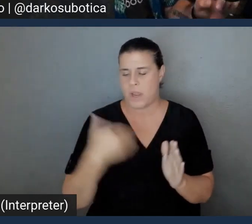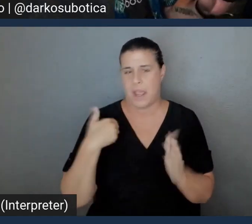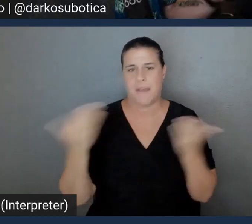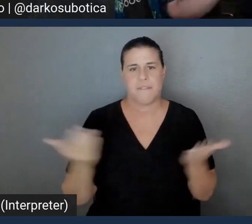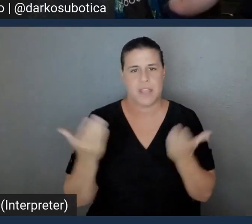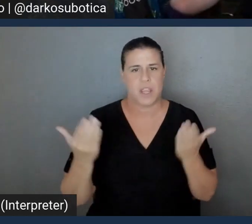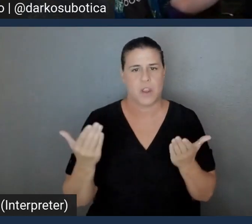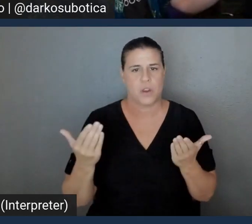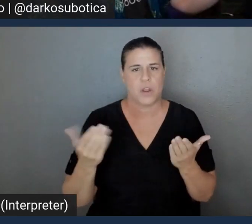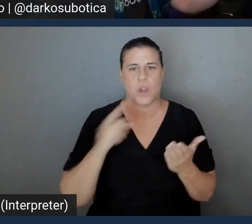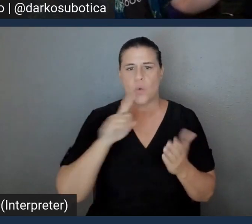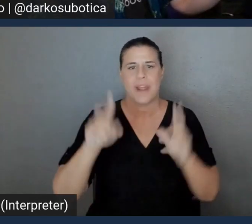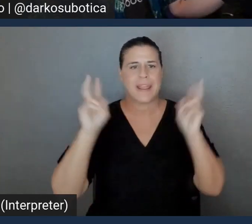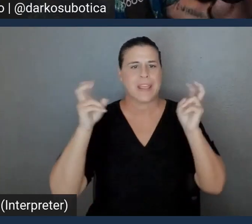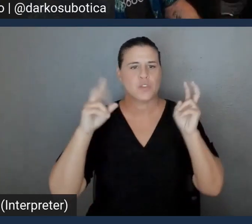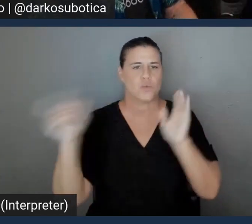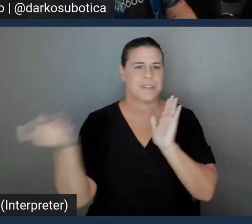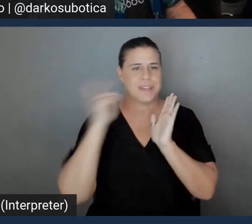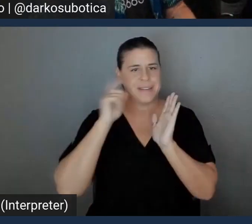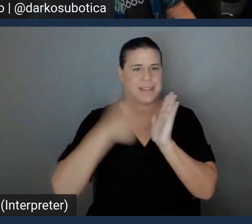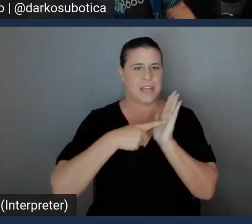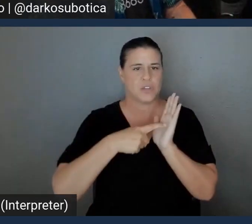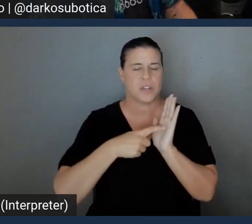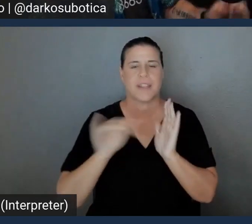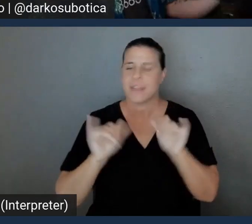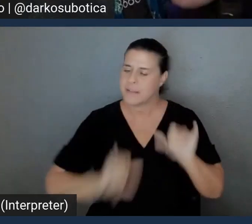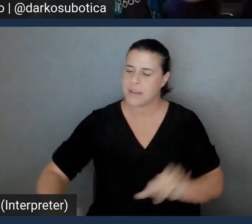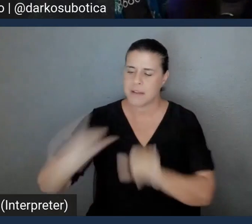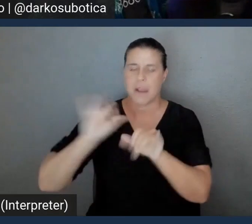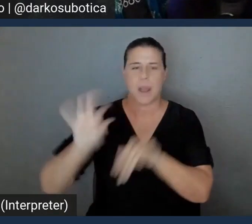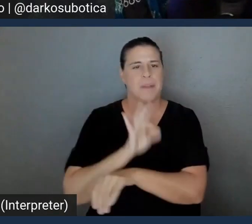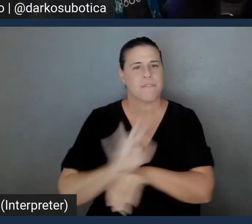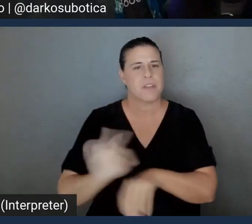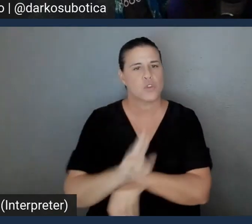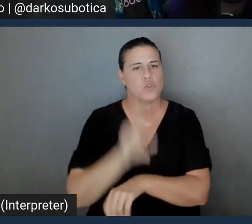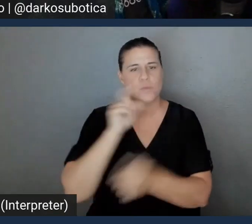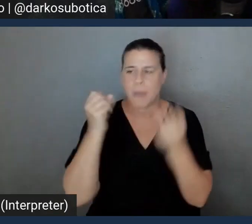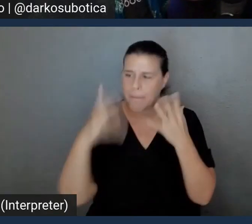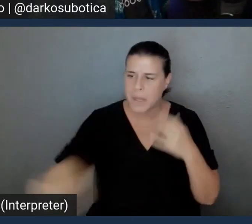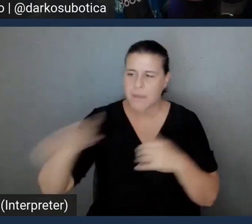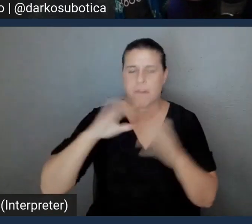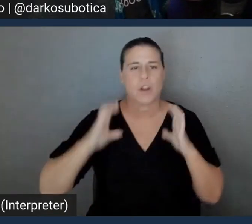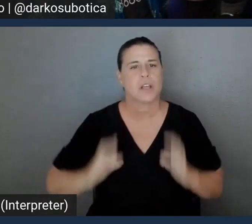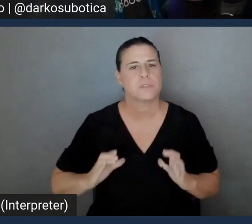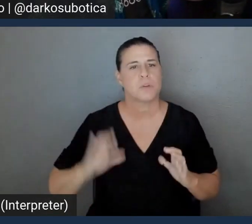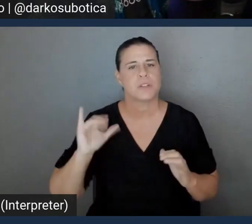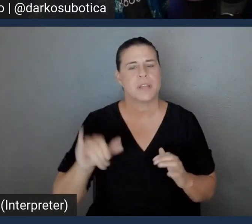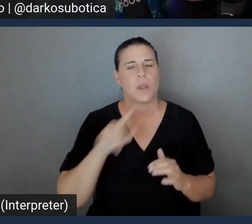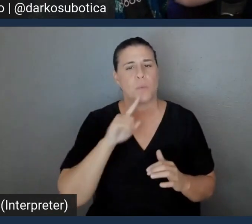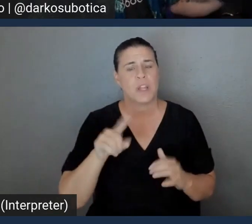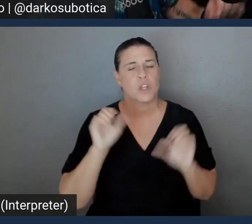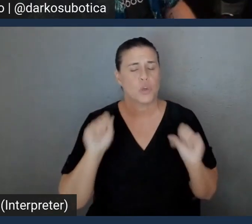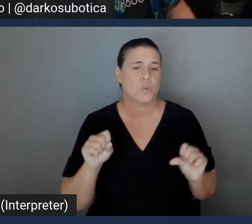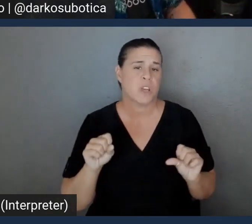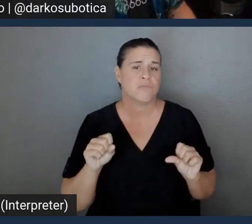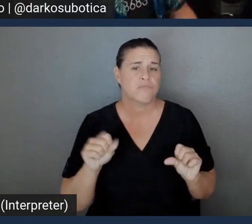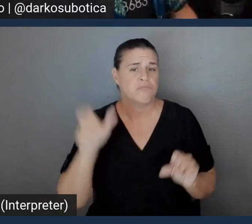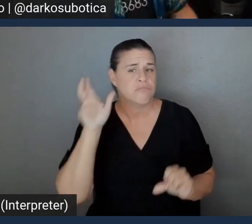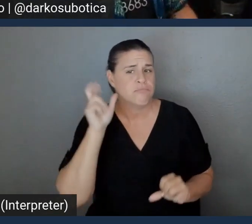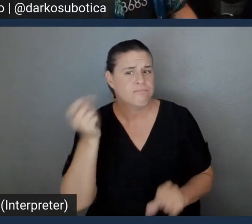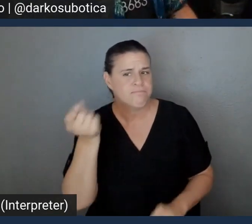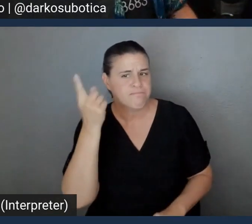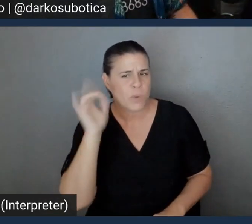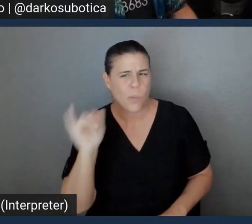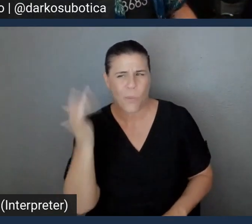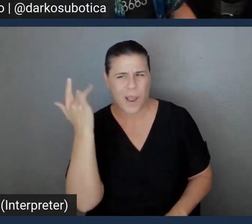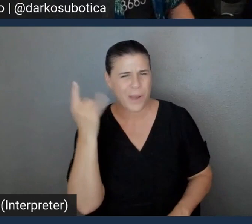as issue detection. This is one of the common features that is used by a lot of our customers, where you can really understand why was this